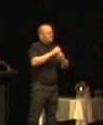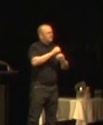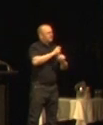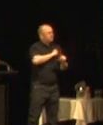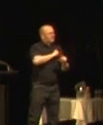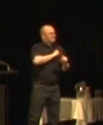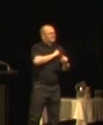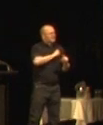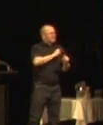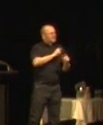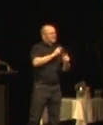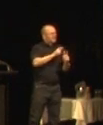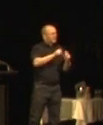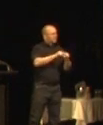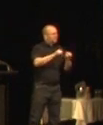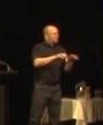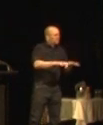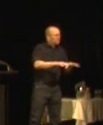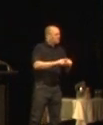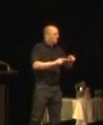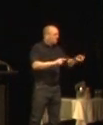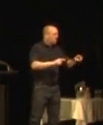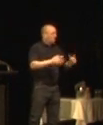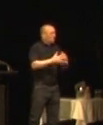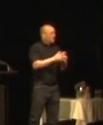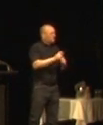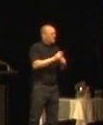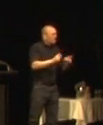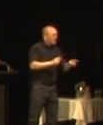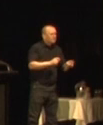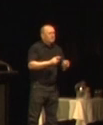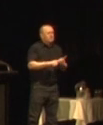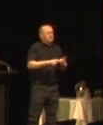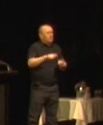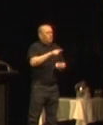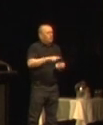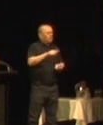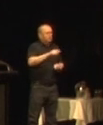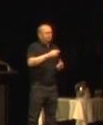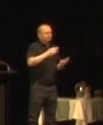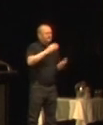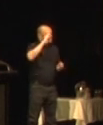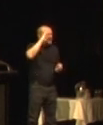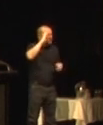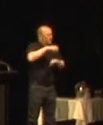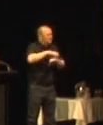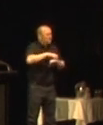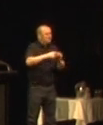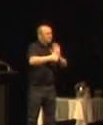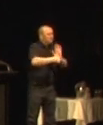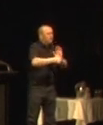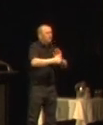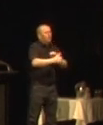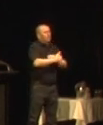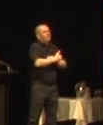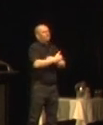think everyone, Wikipedia, the local scouting organization, Tapapa, everyone's gonna need to work outside